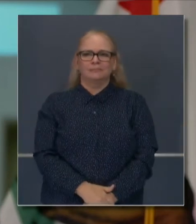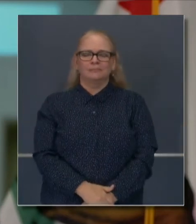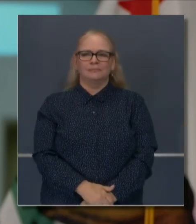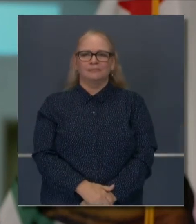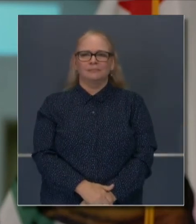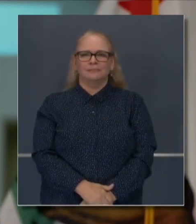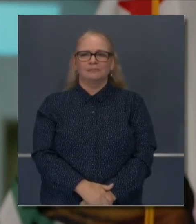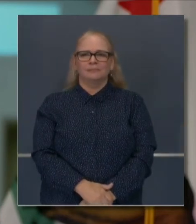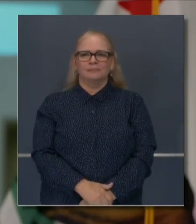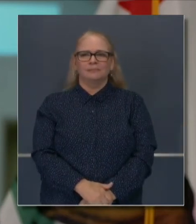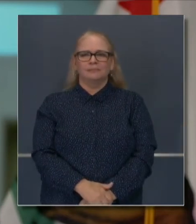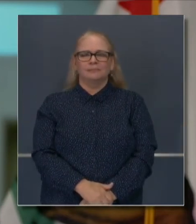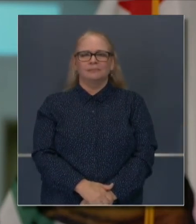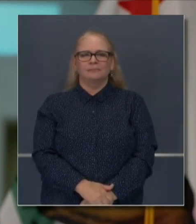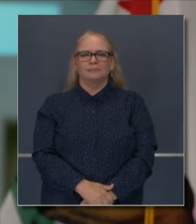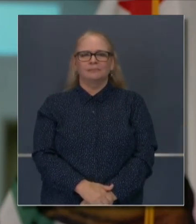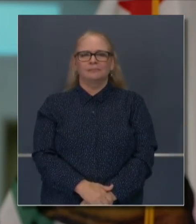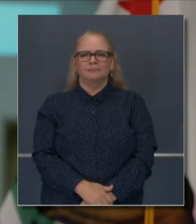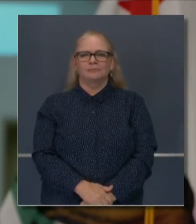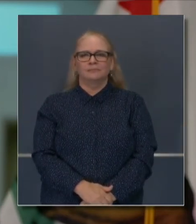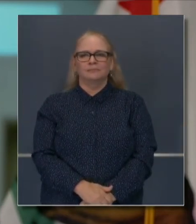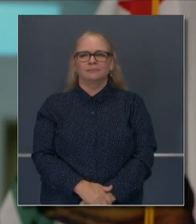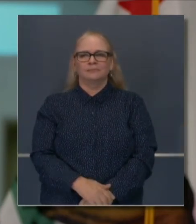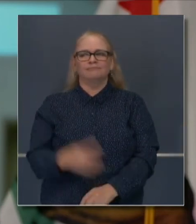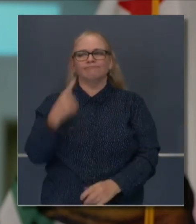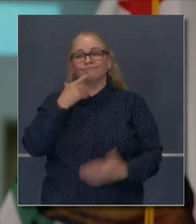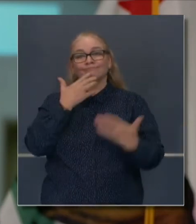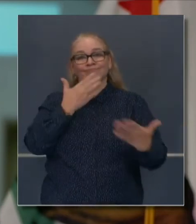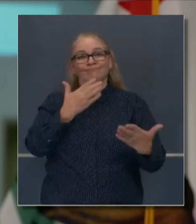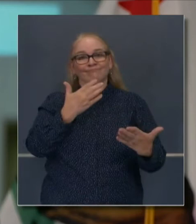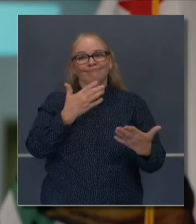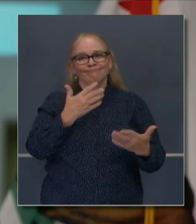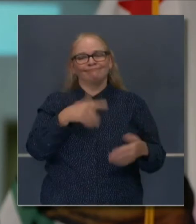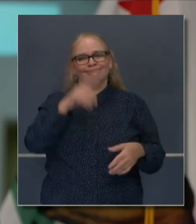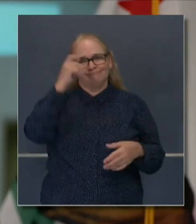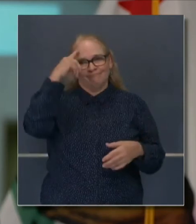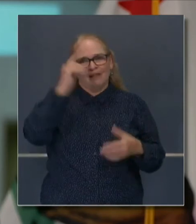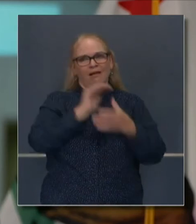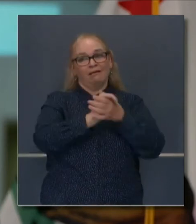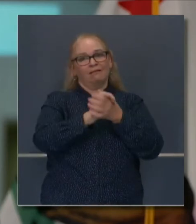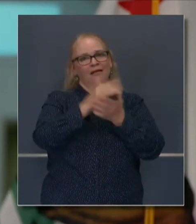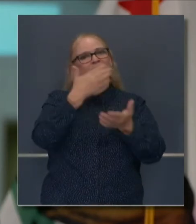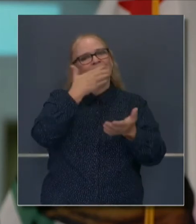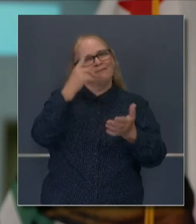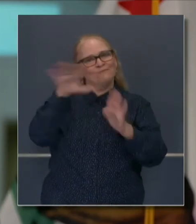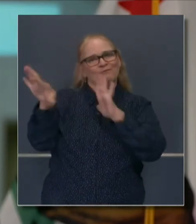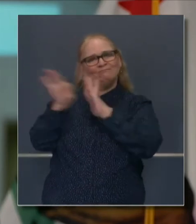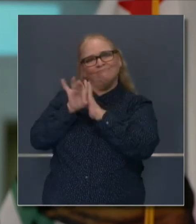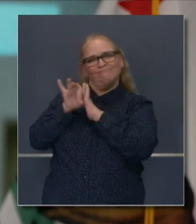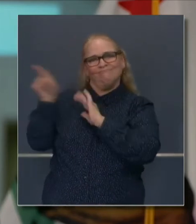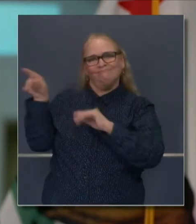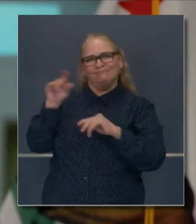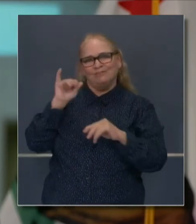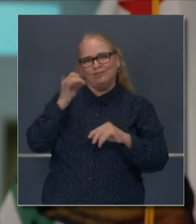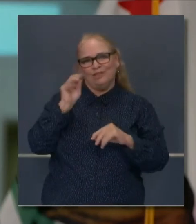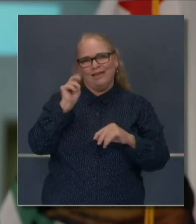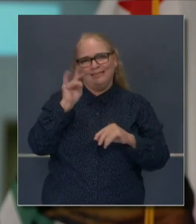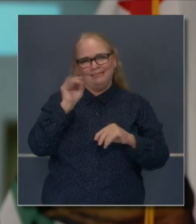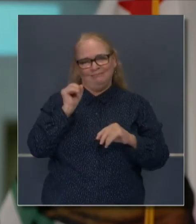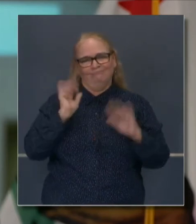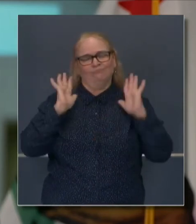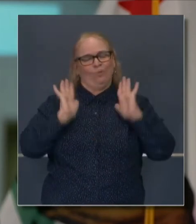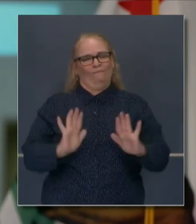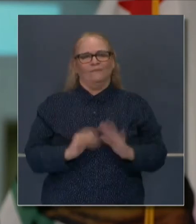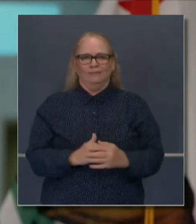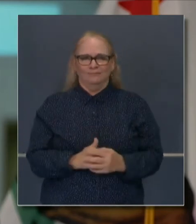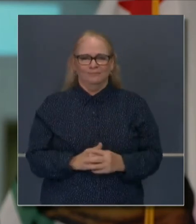Thank you, Governor, and congratulations on the appointment today. I have a question about coronavirus. You've been pretty clear from the beginning